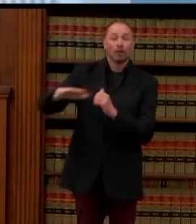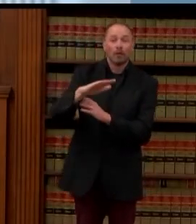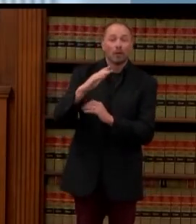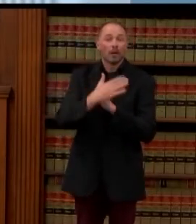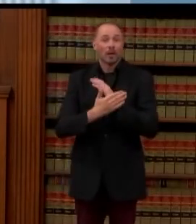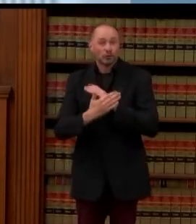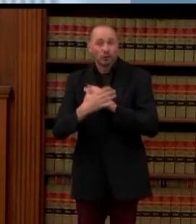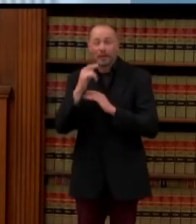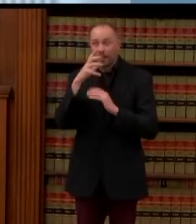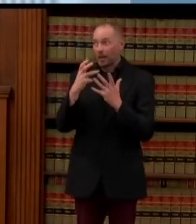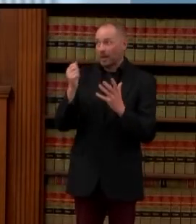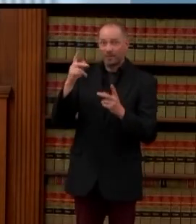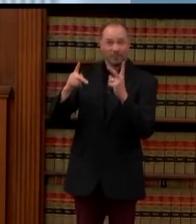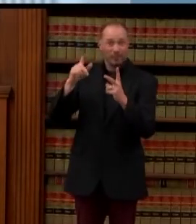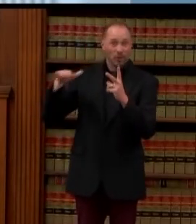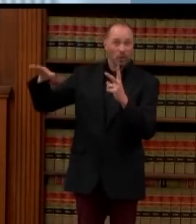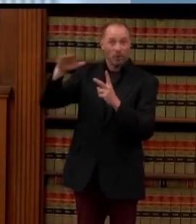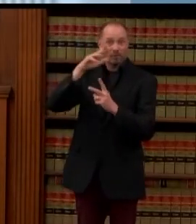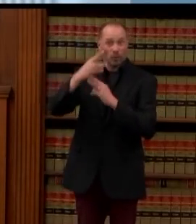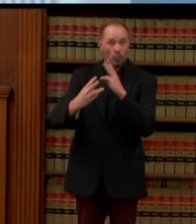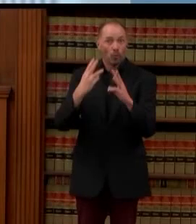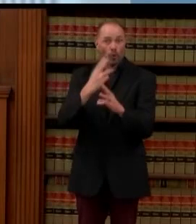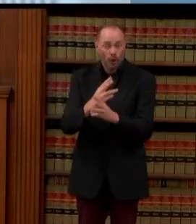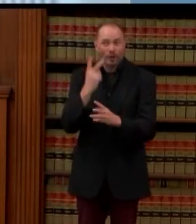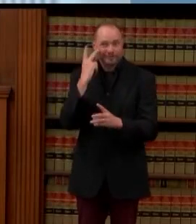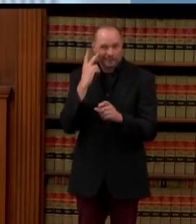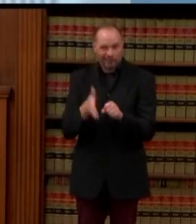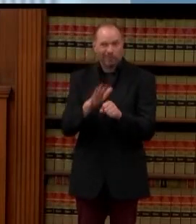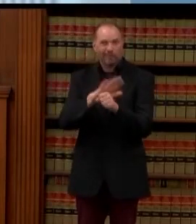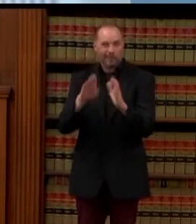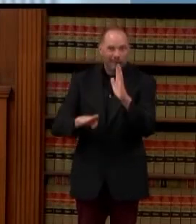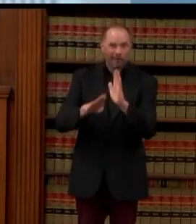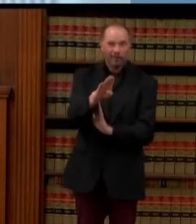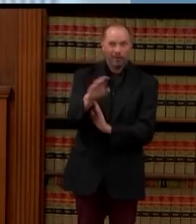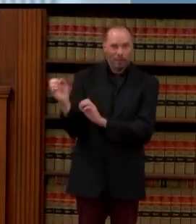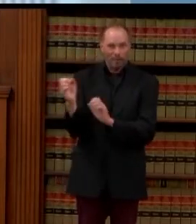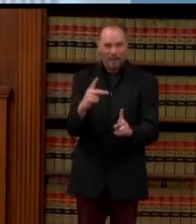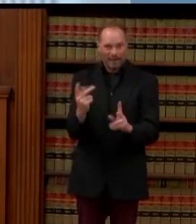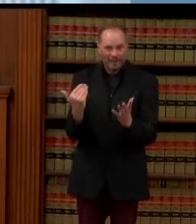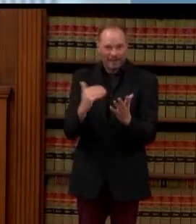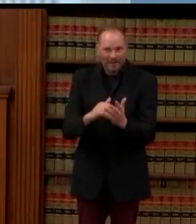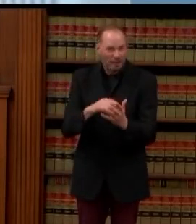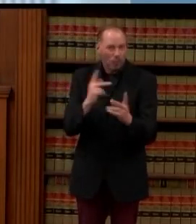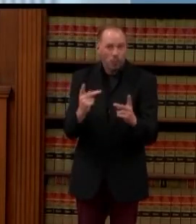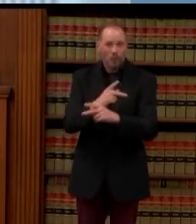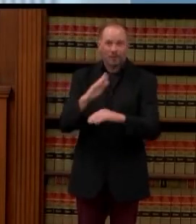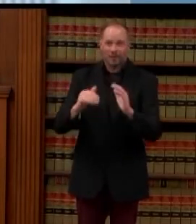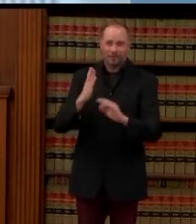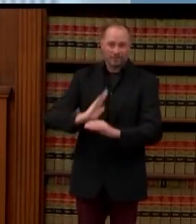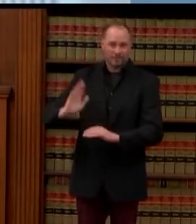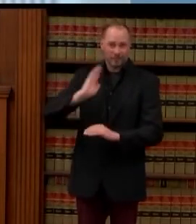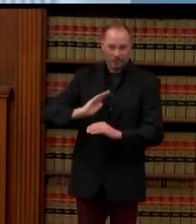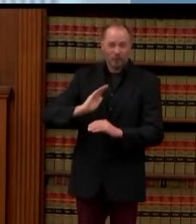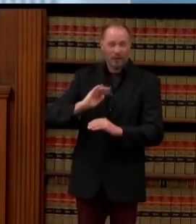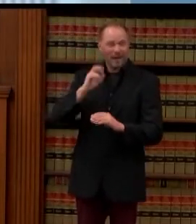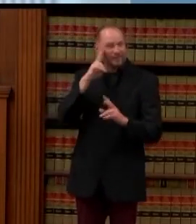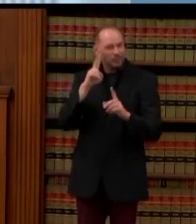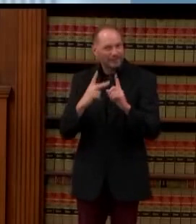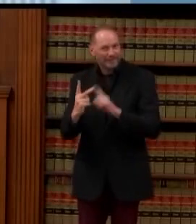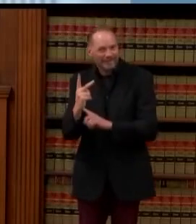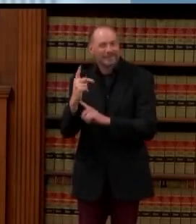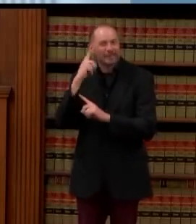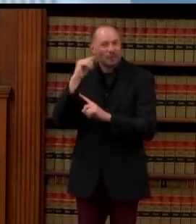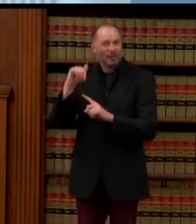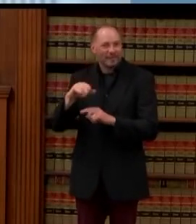world are seeing the virus come back with a vengeance, as predicted for the colder season. We bent the epic curve